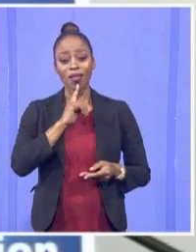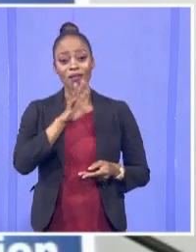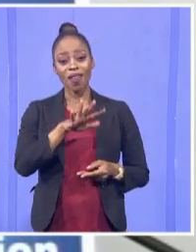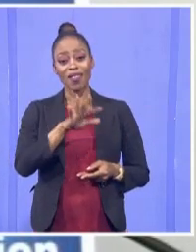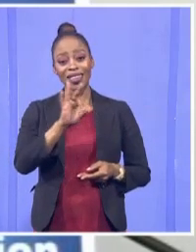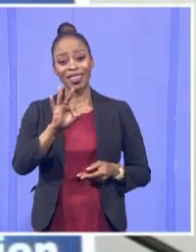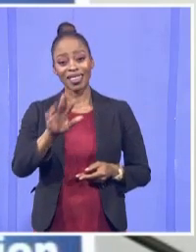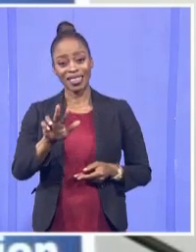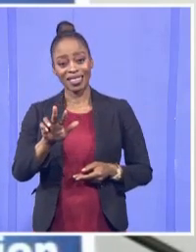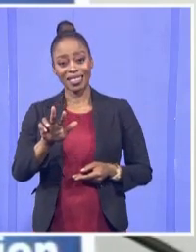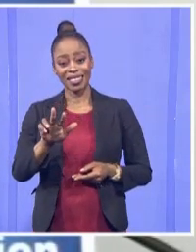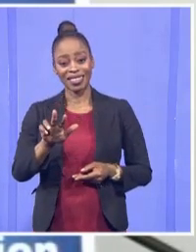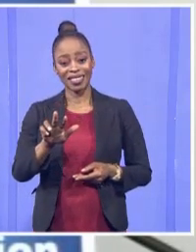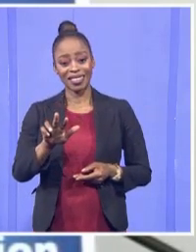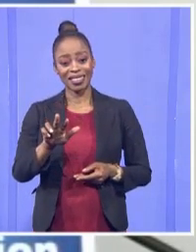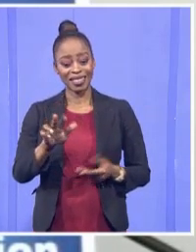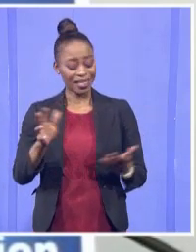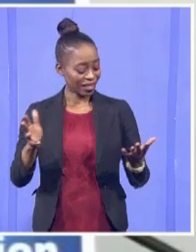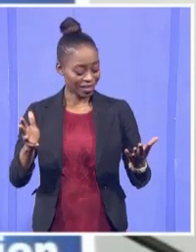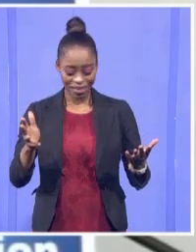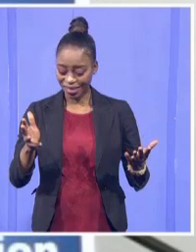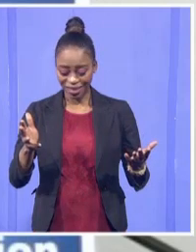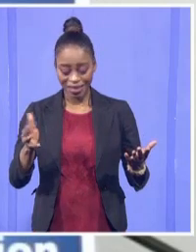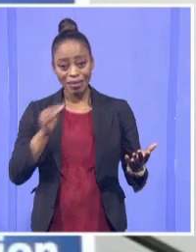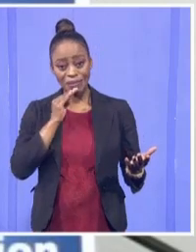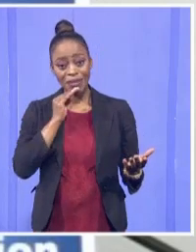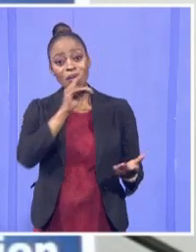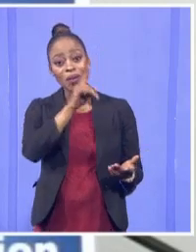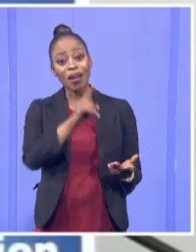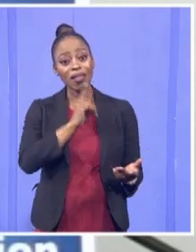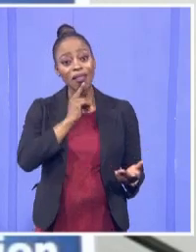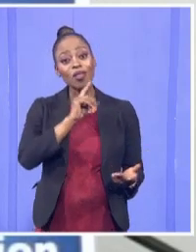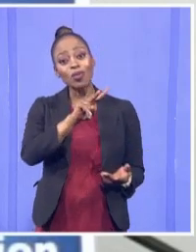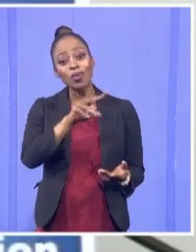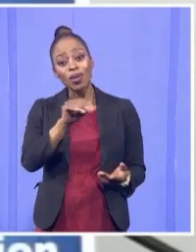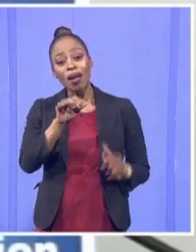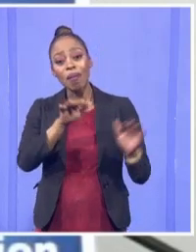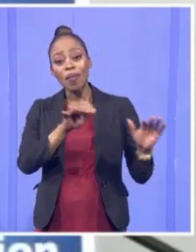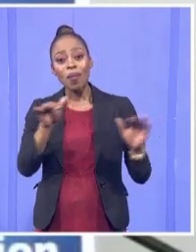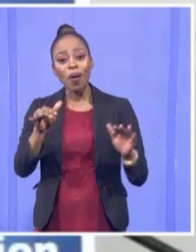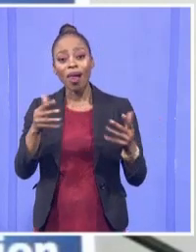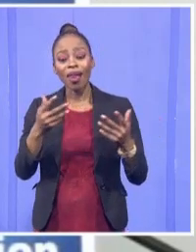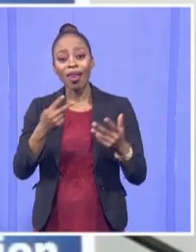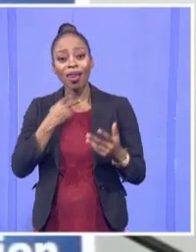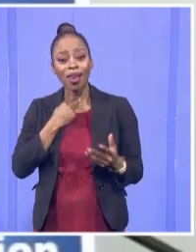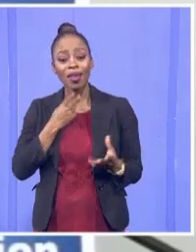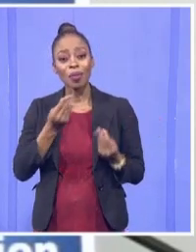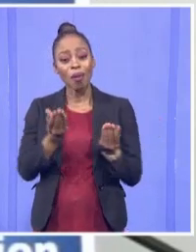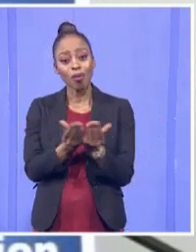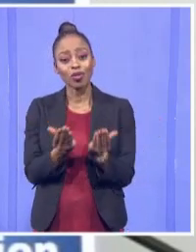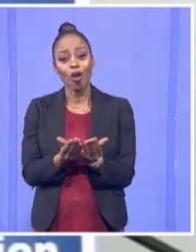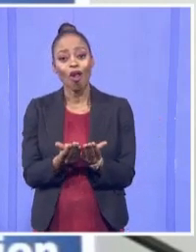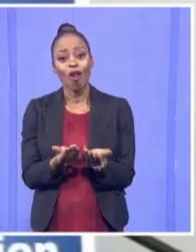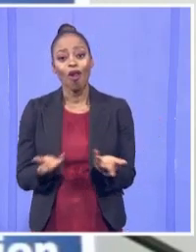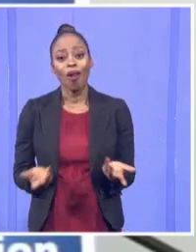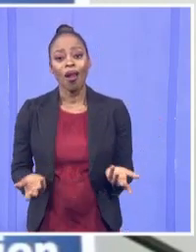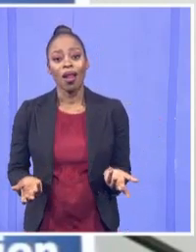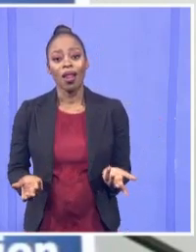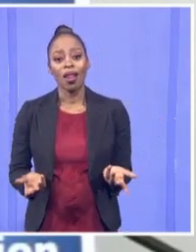applications. So 1,200 people that have applied will not be placed in that school.